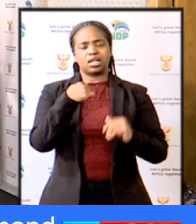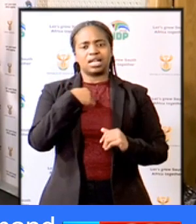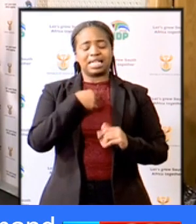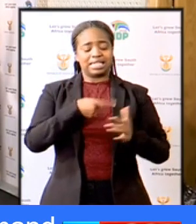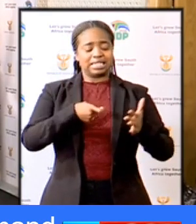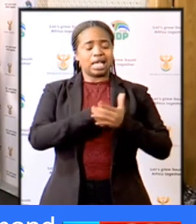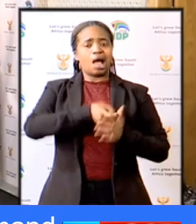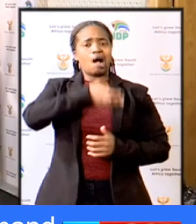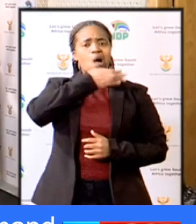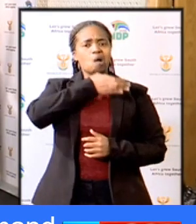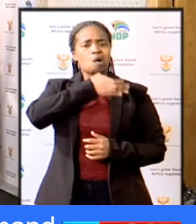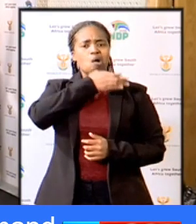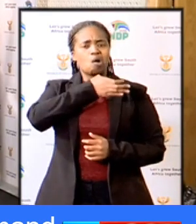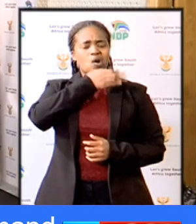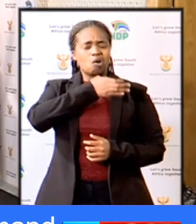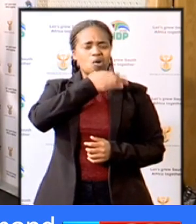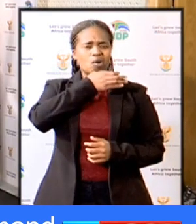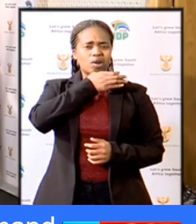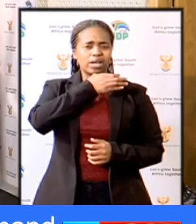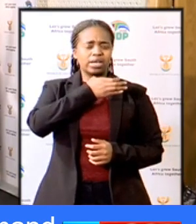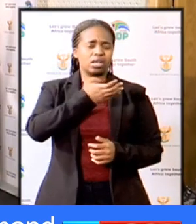of alcohol,